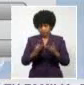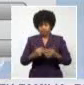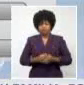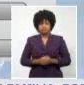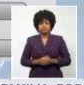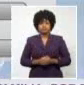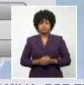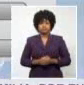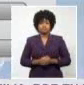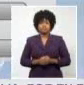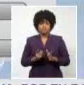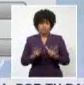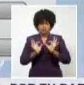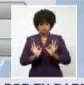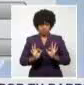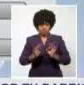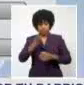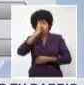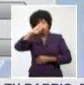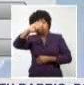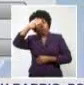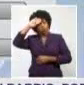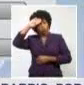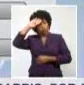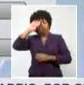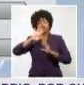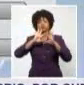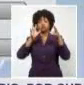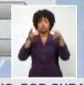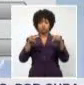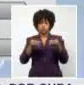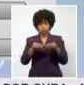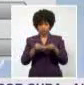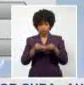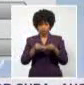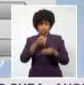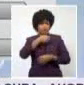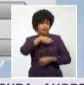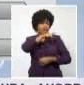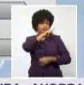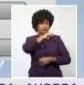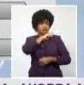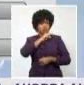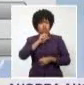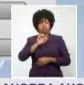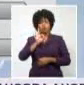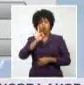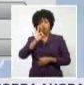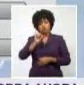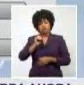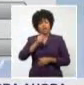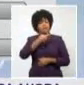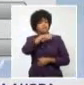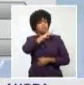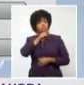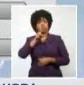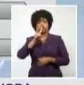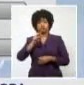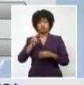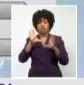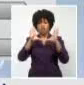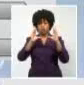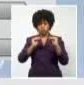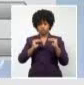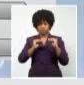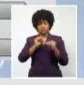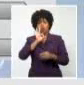and are discharged. And today we have to report on the situation of 1 patient in critical condition and 7